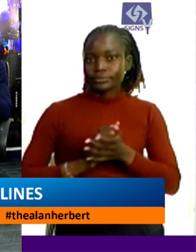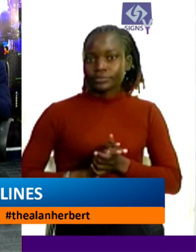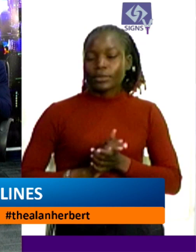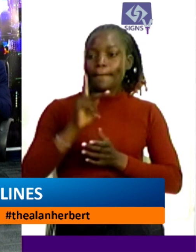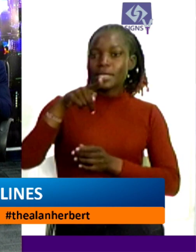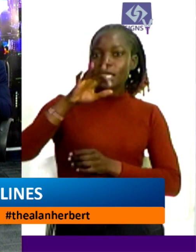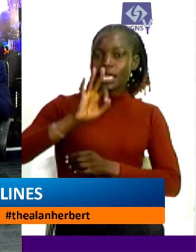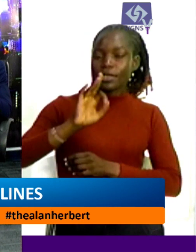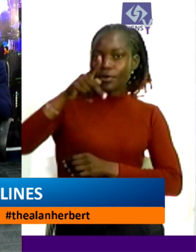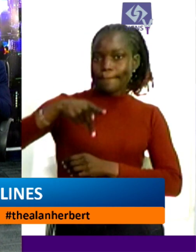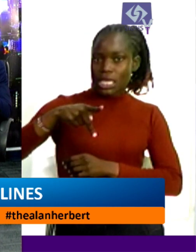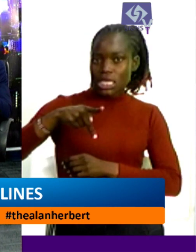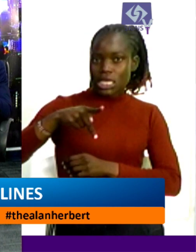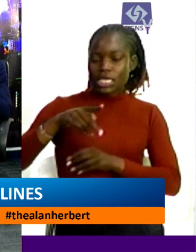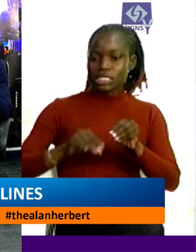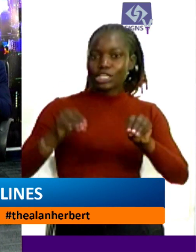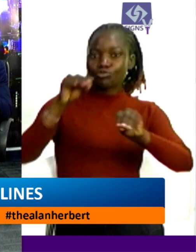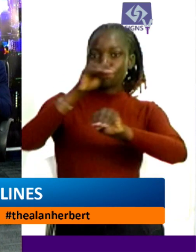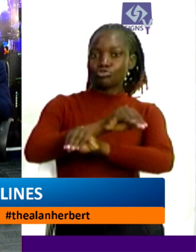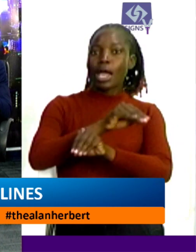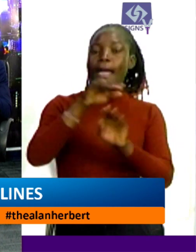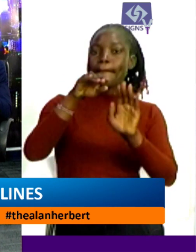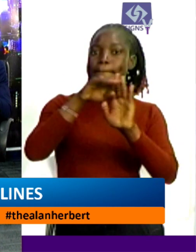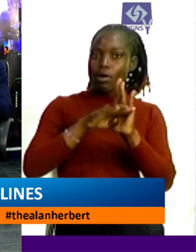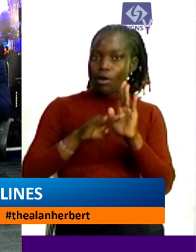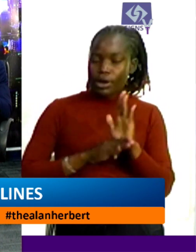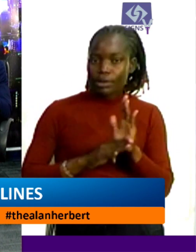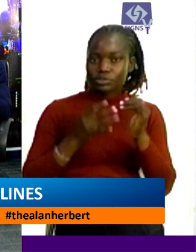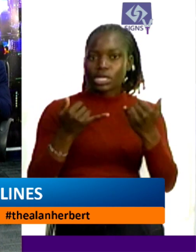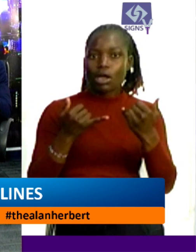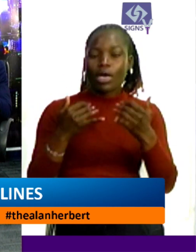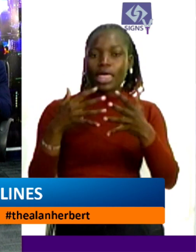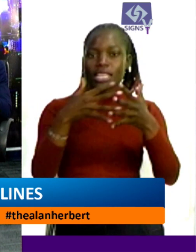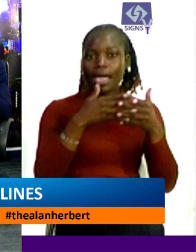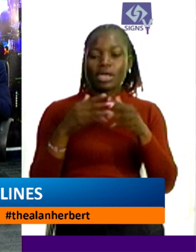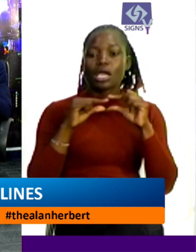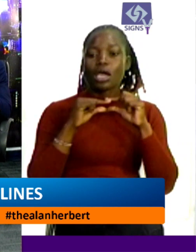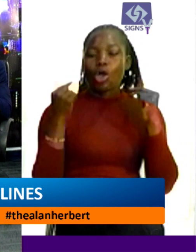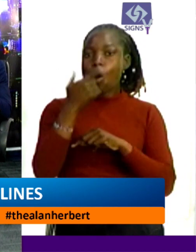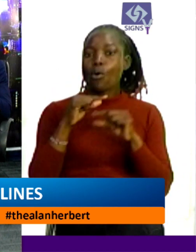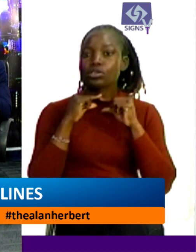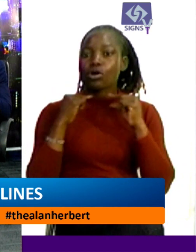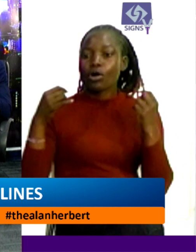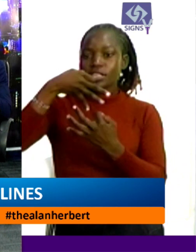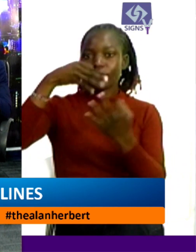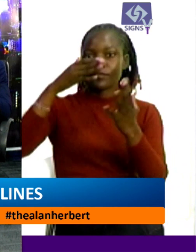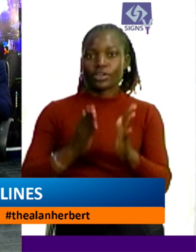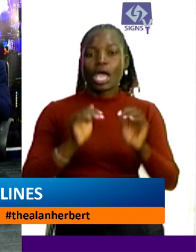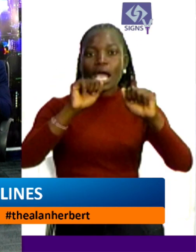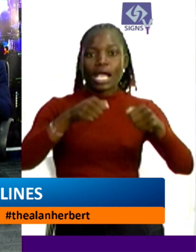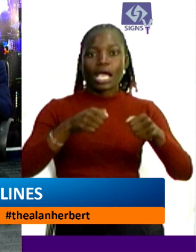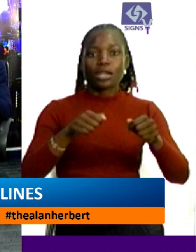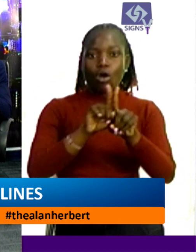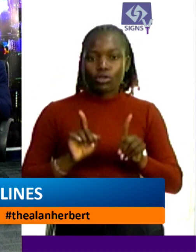PFP is a two-way exchange program. So the American hosts who had hosted the fellows can also apply to come